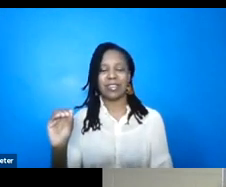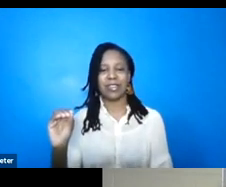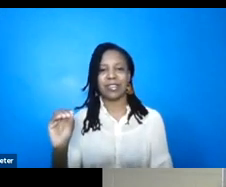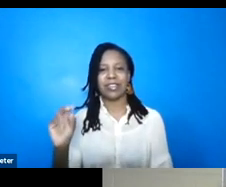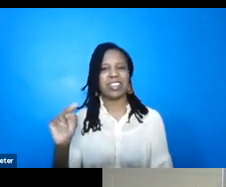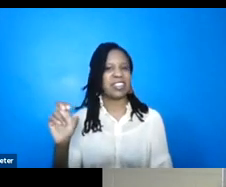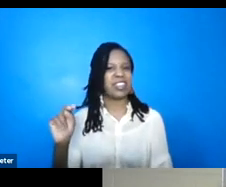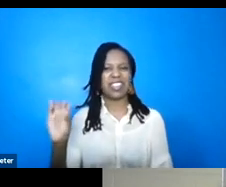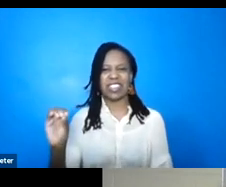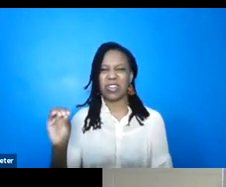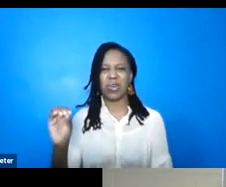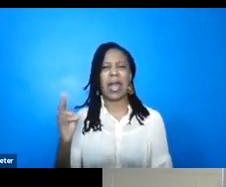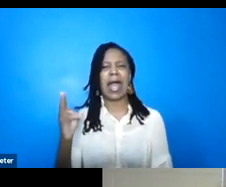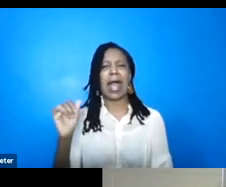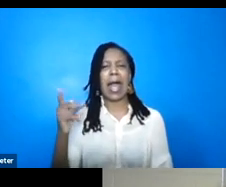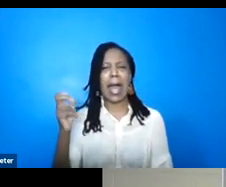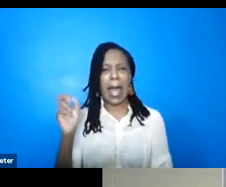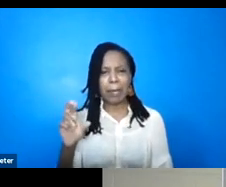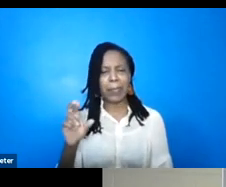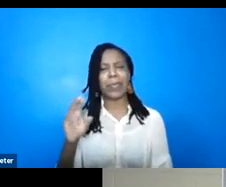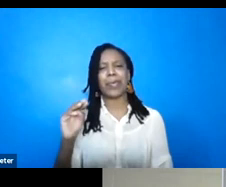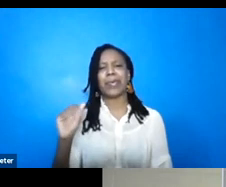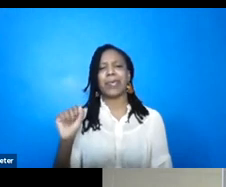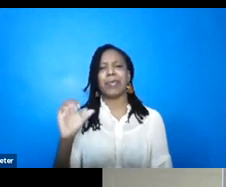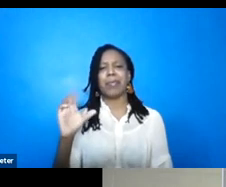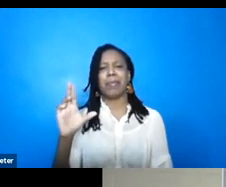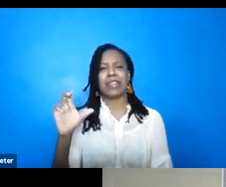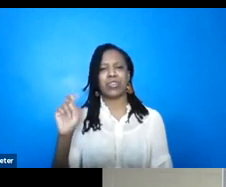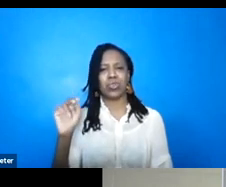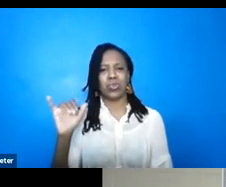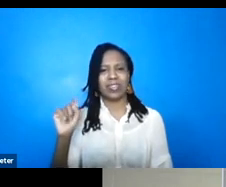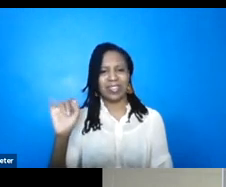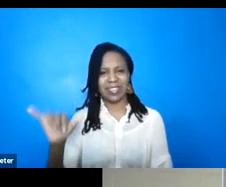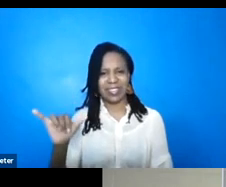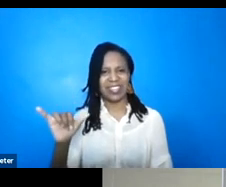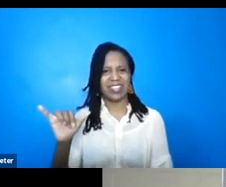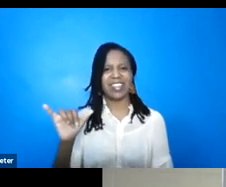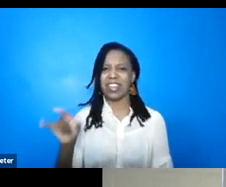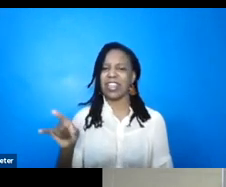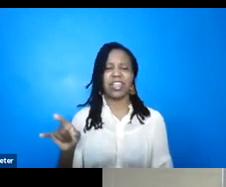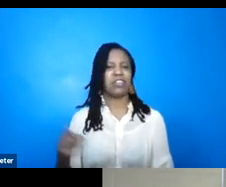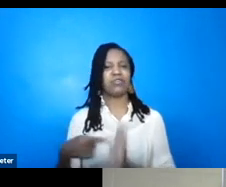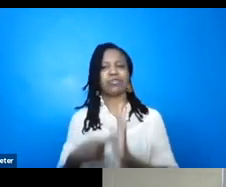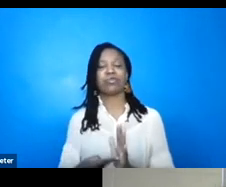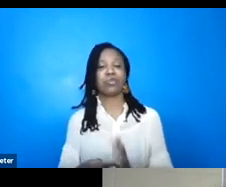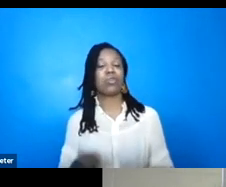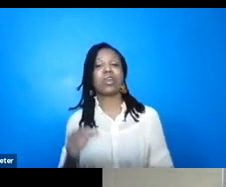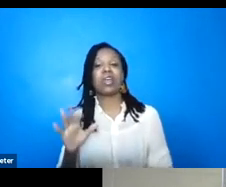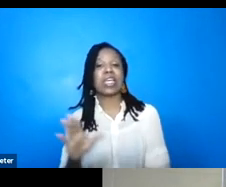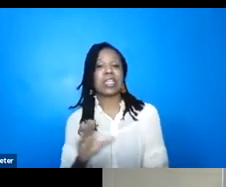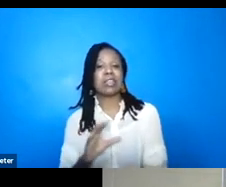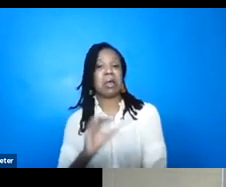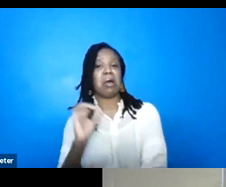in the top form, right? Because he was one that showed power and gained respect